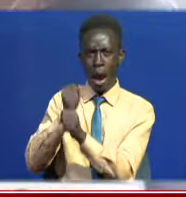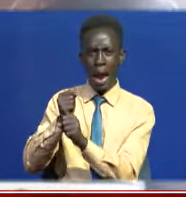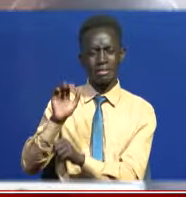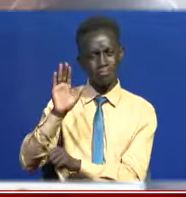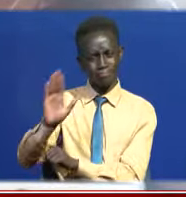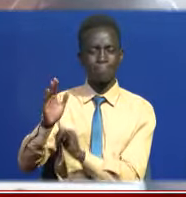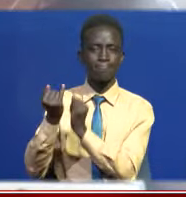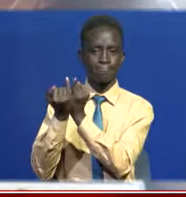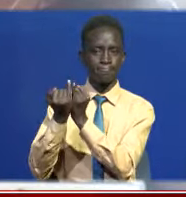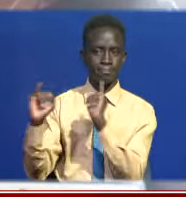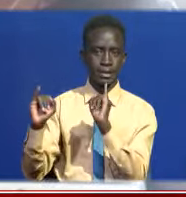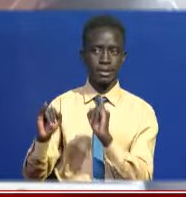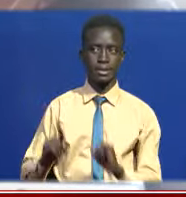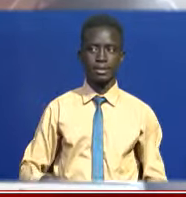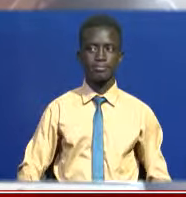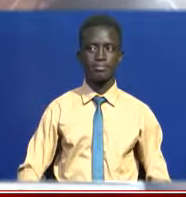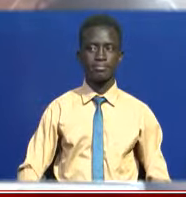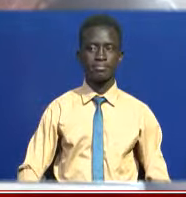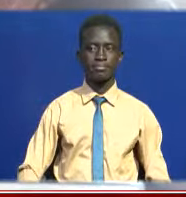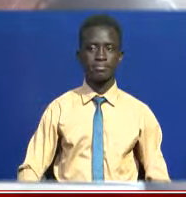independently.